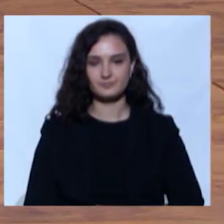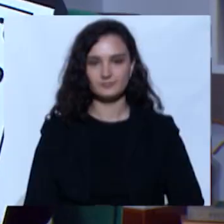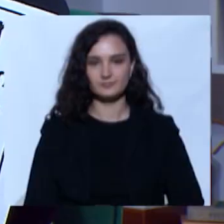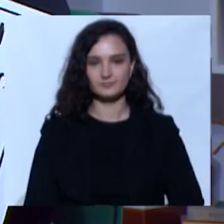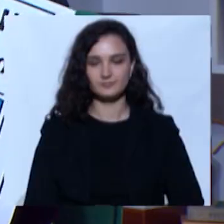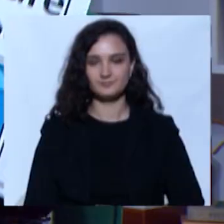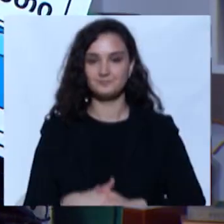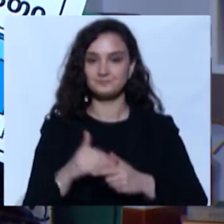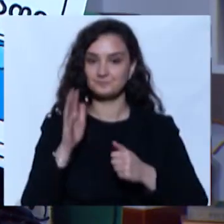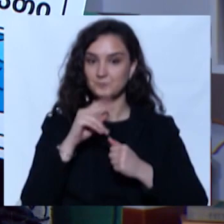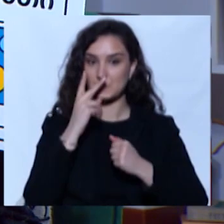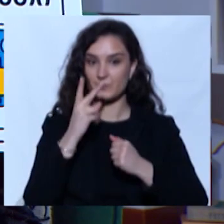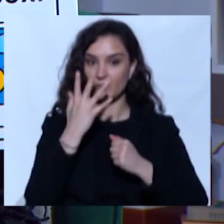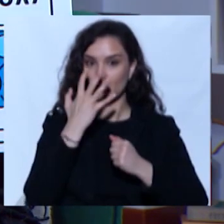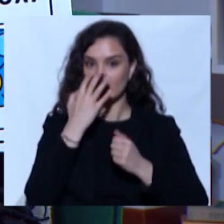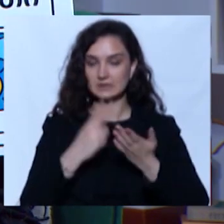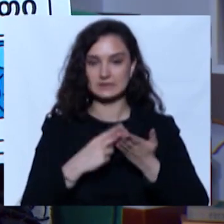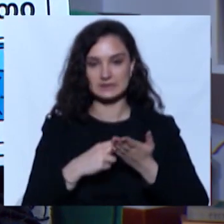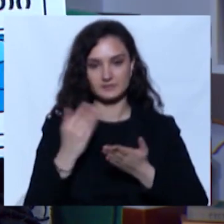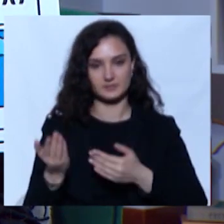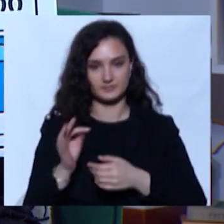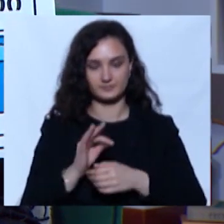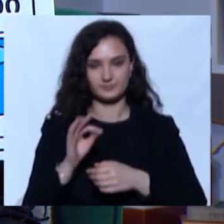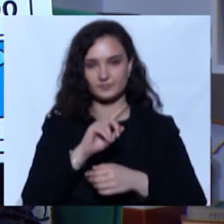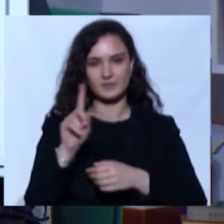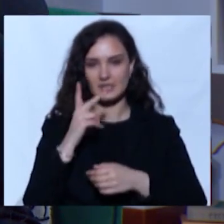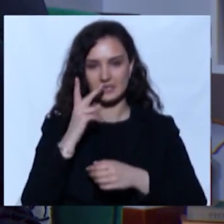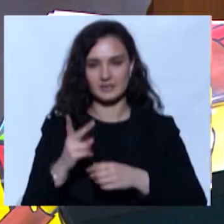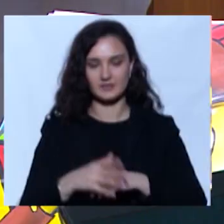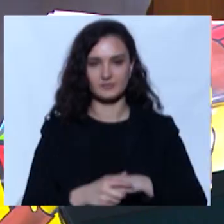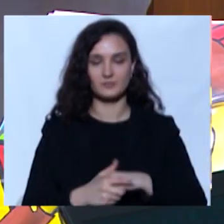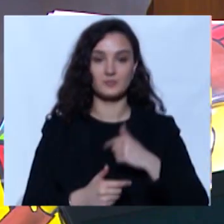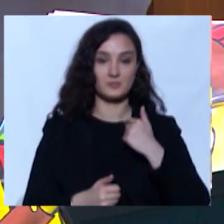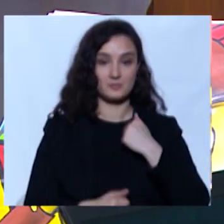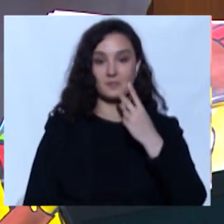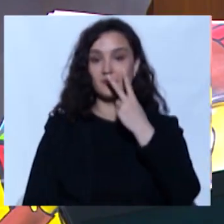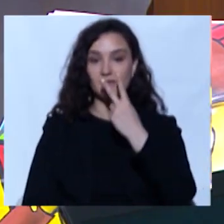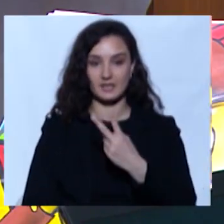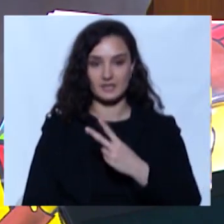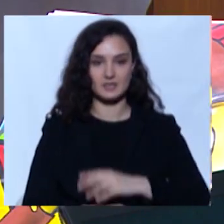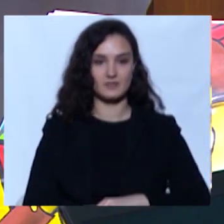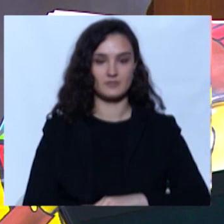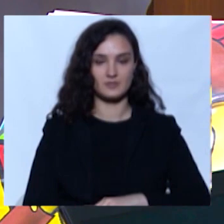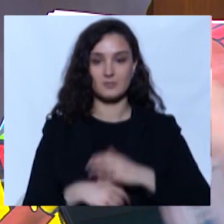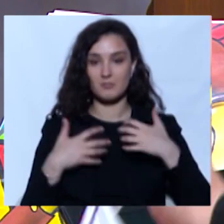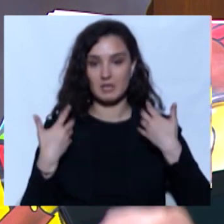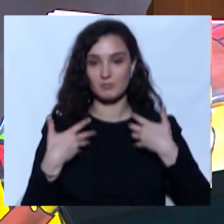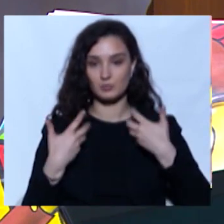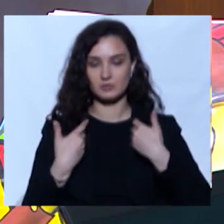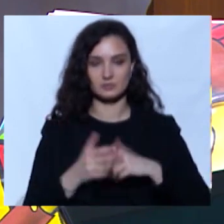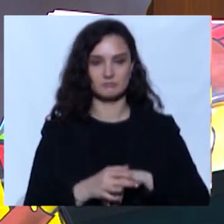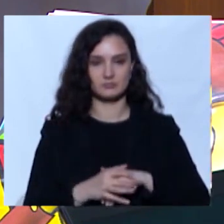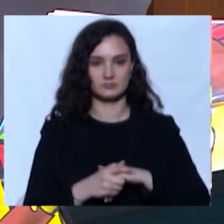Let's look at a picture of the book. What do you see? I see a little monkey